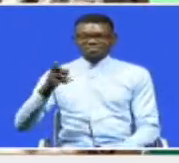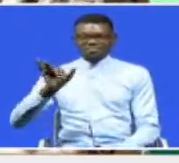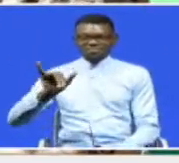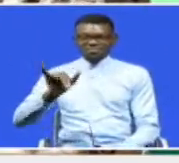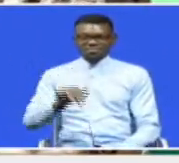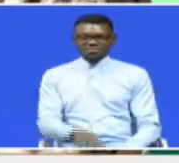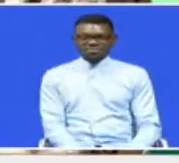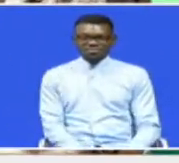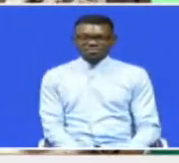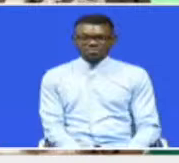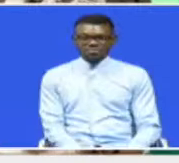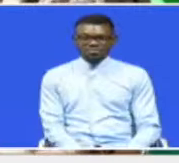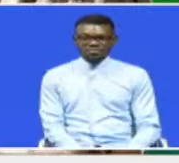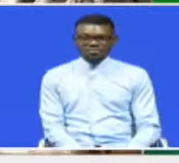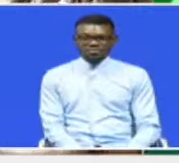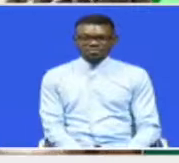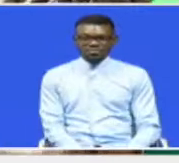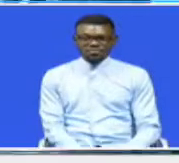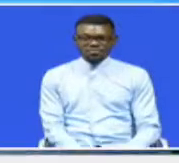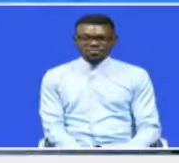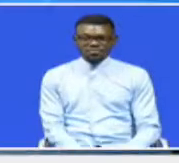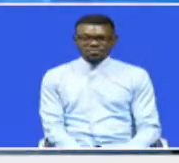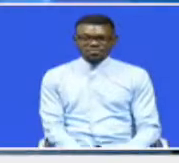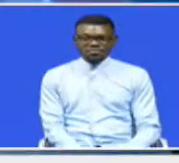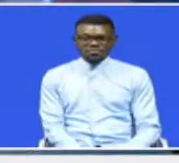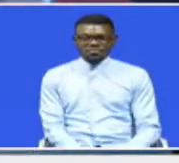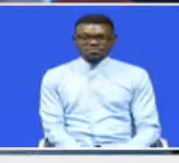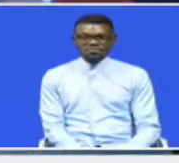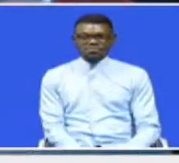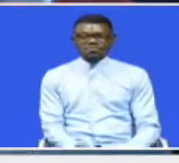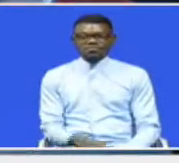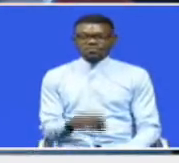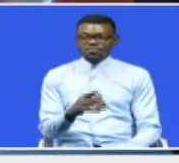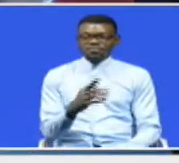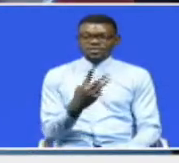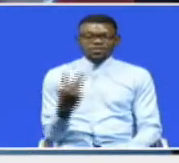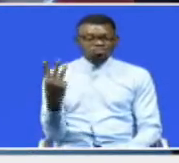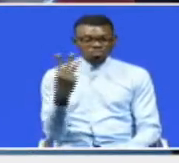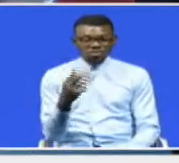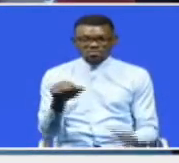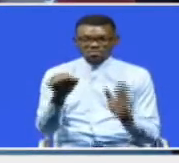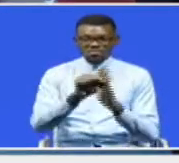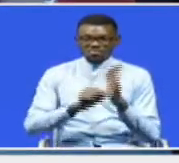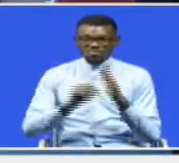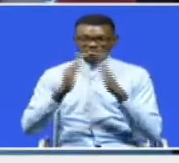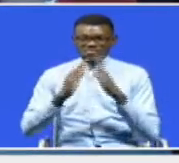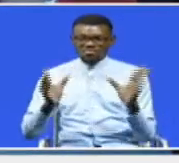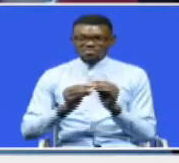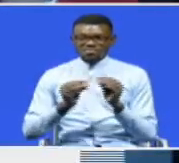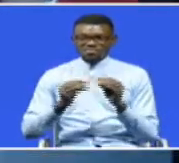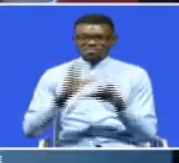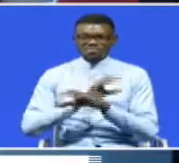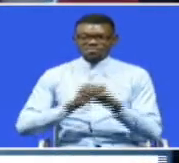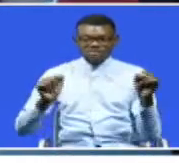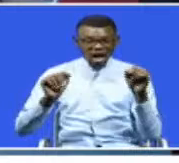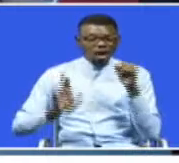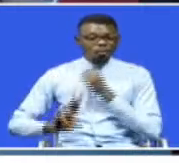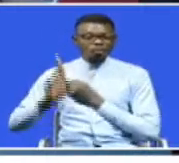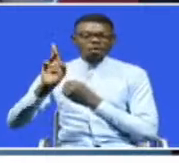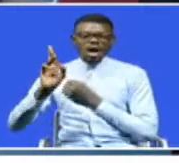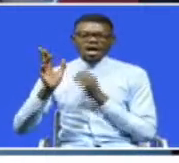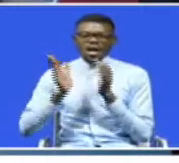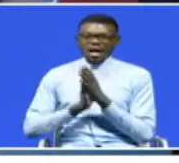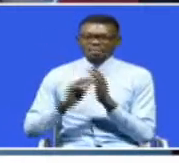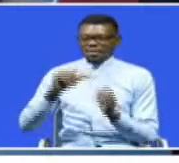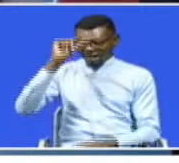Chris Thairu, KTN News. In the meantime, Wednesday's State House meeting between President Uhuru Kenyatta and